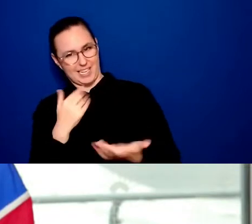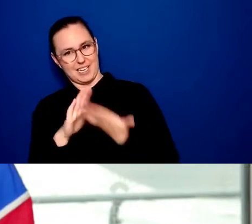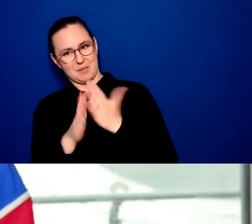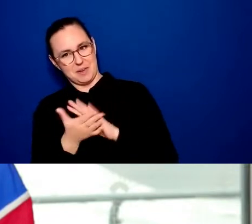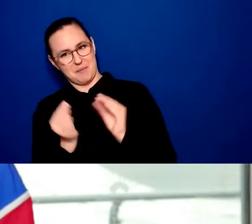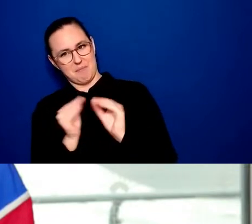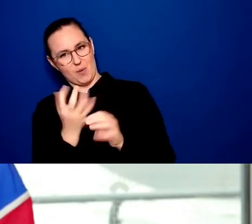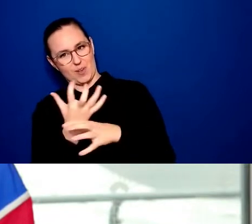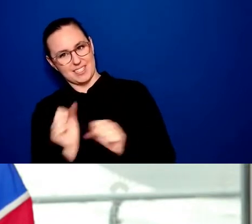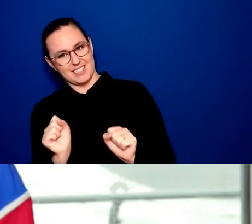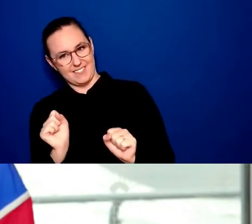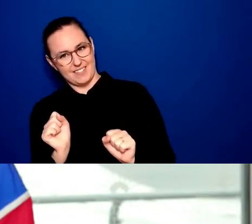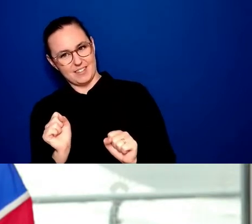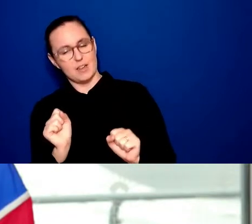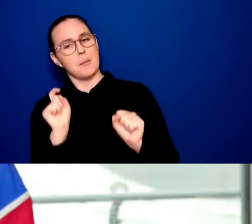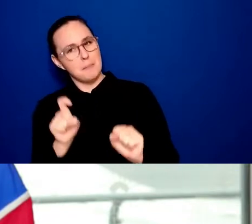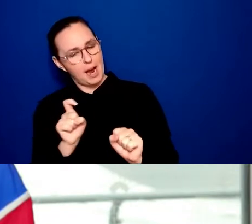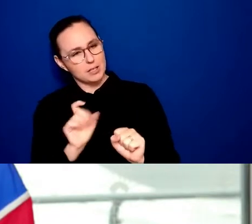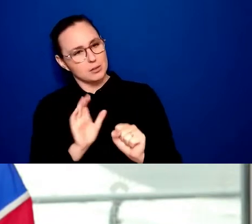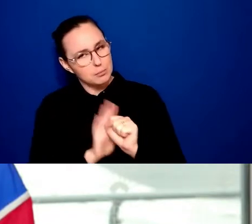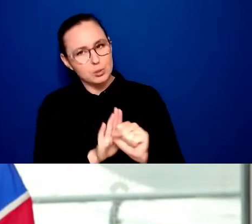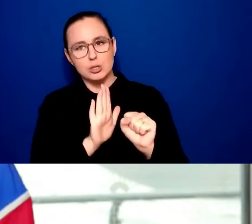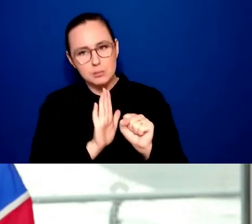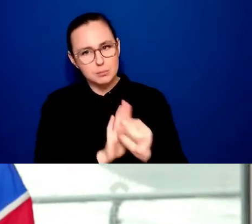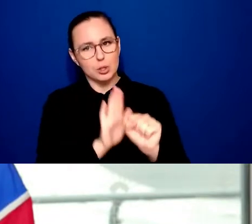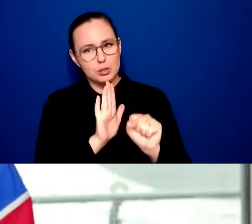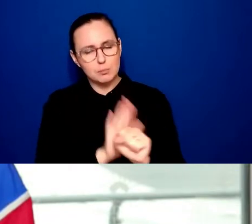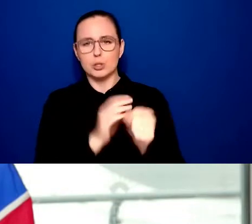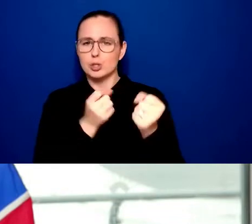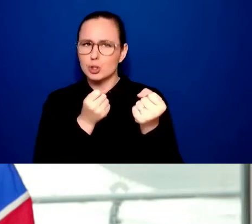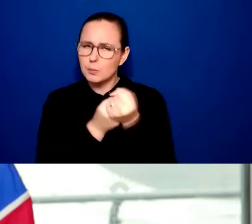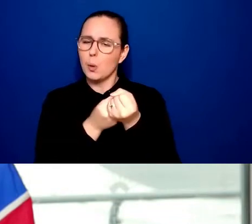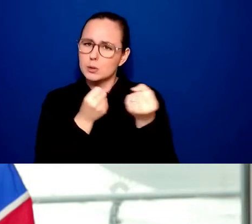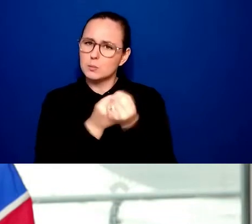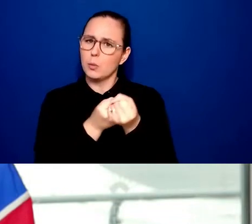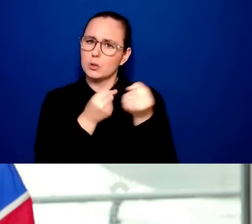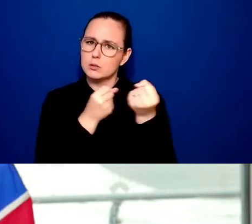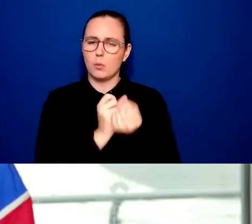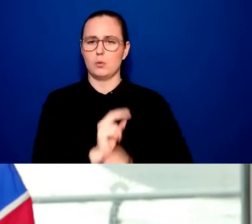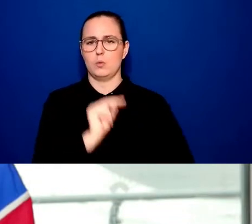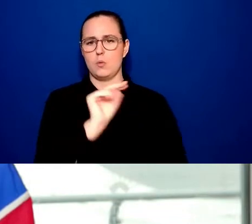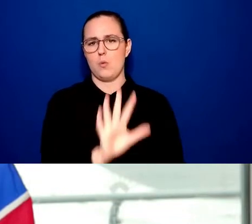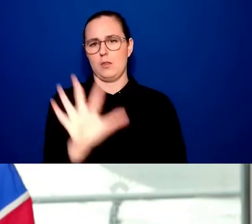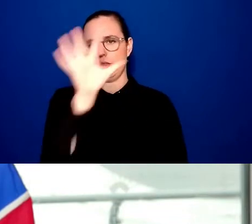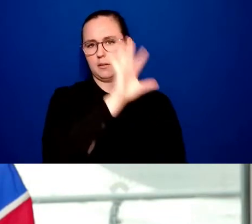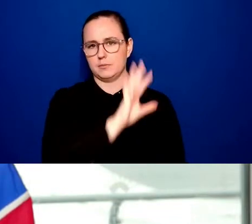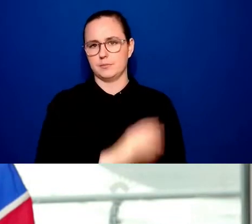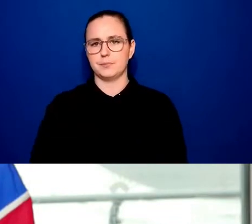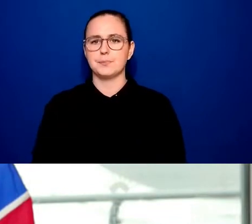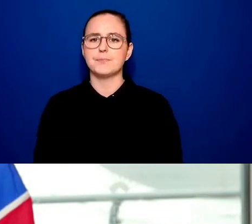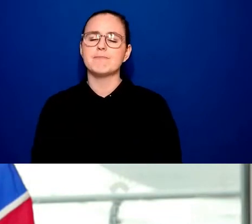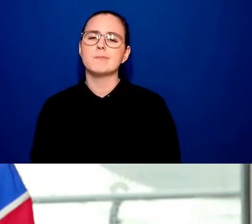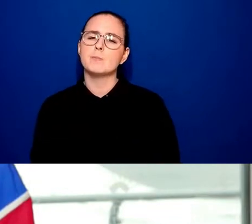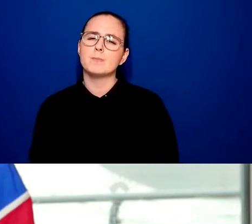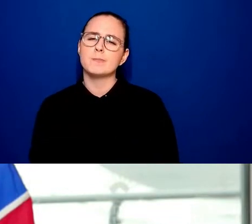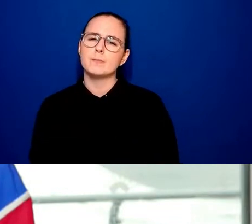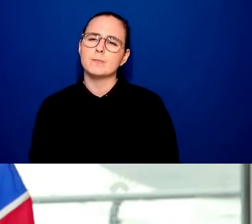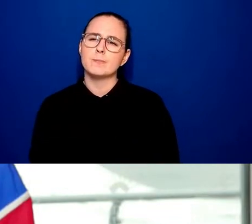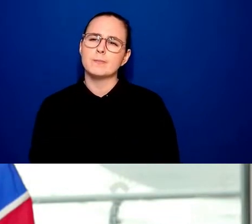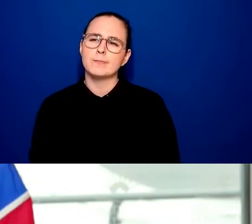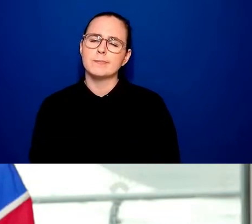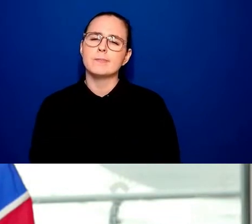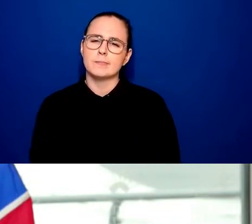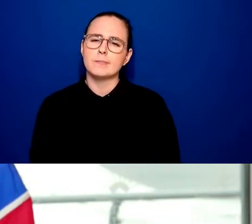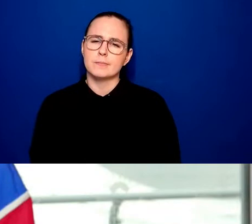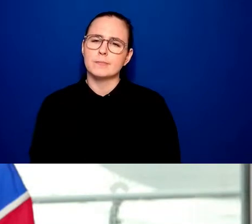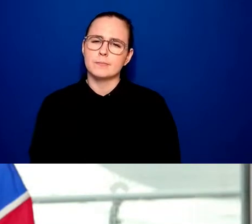to continue to do that and to support the North. I'll say this finally, that I think one of the challenges for communities